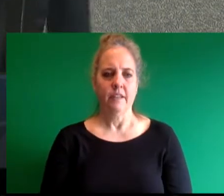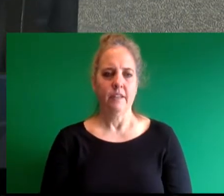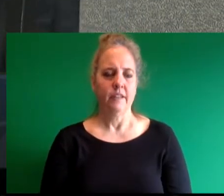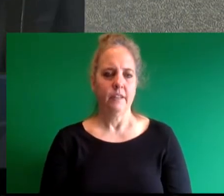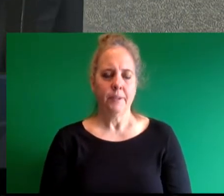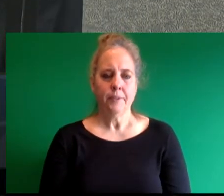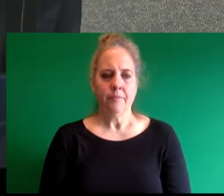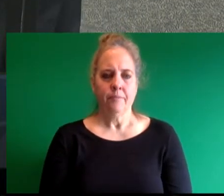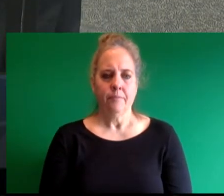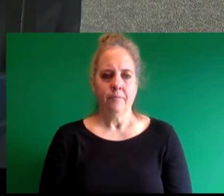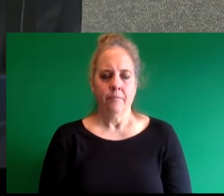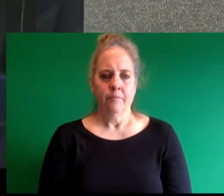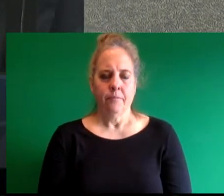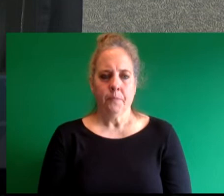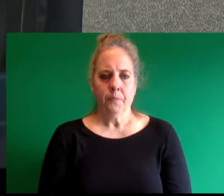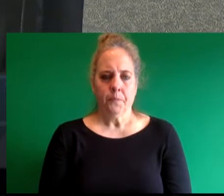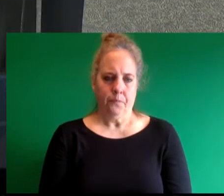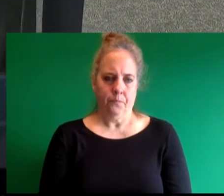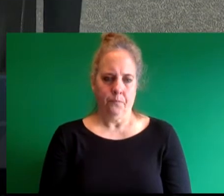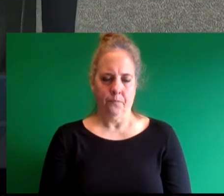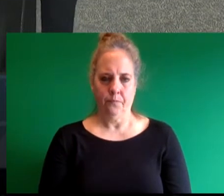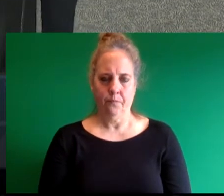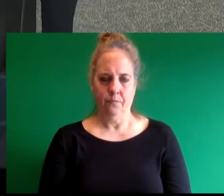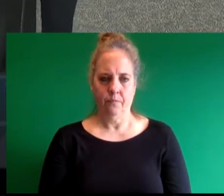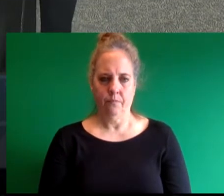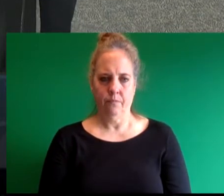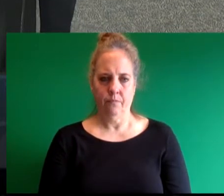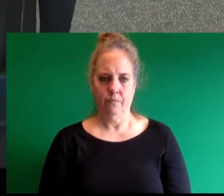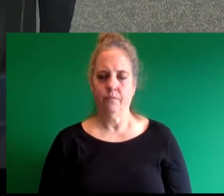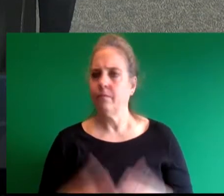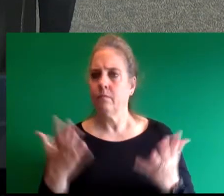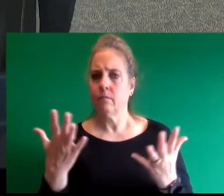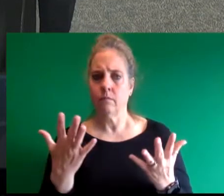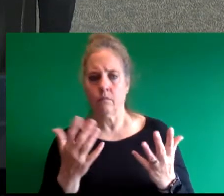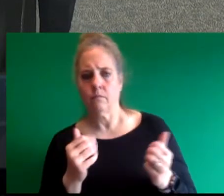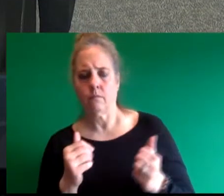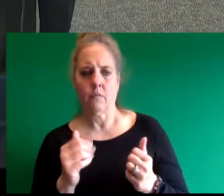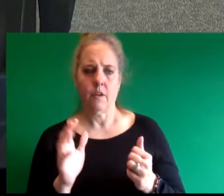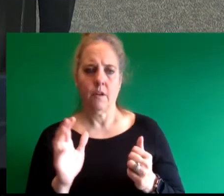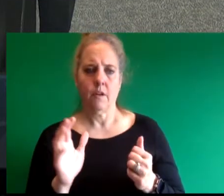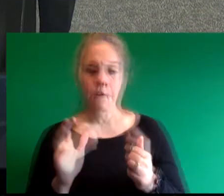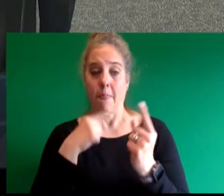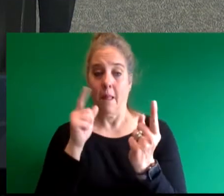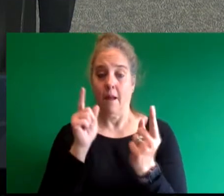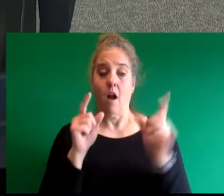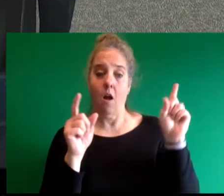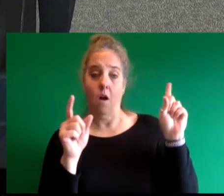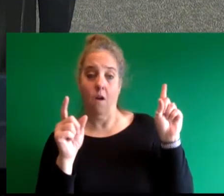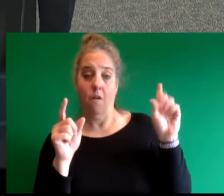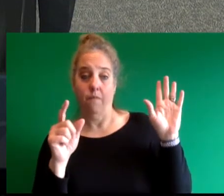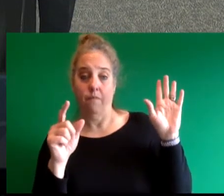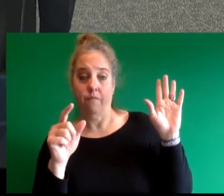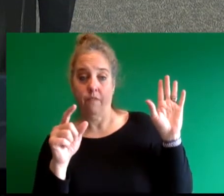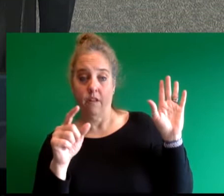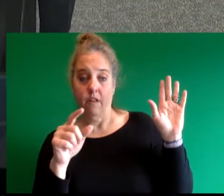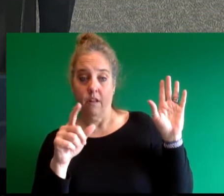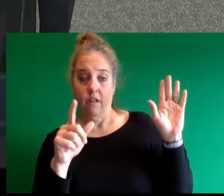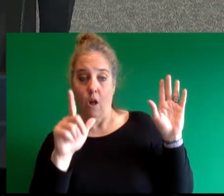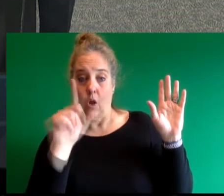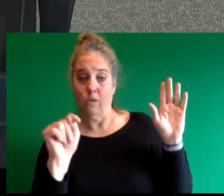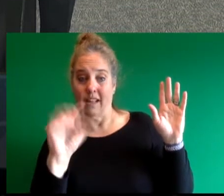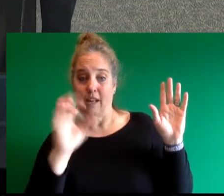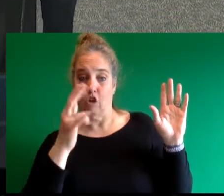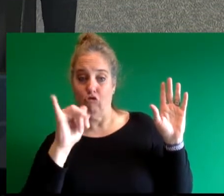Oh, okay. I met him the other day. This is Lieutenant Chris Rogers, and okay. He'll be my replacement. So. Okay. Okay. Well,